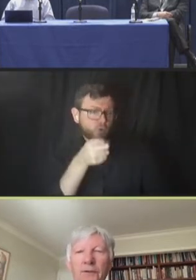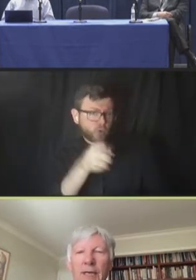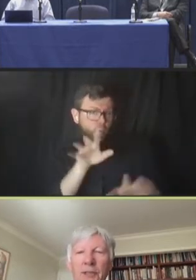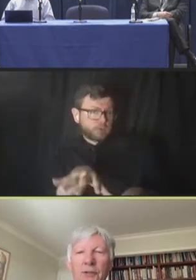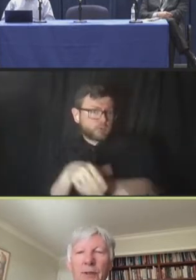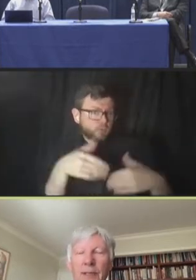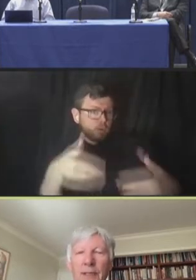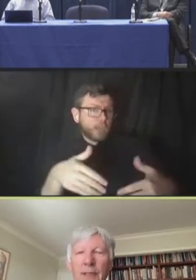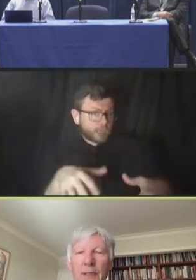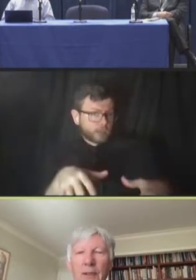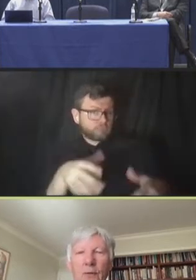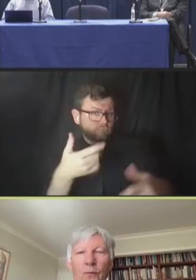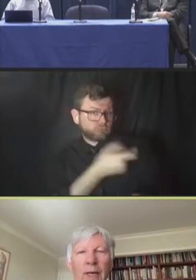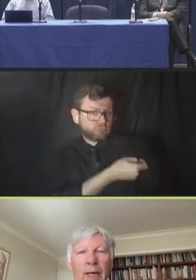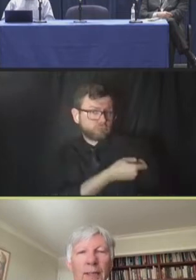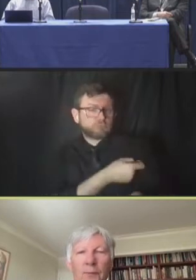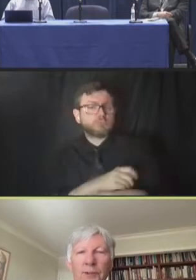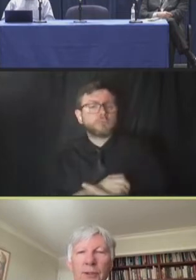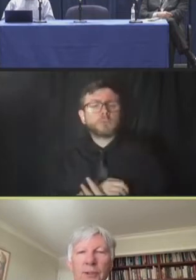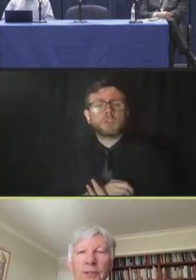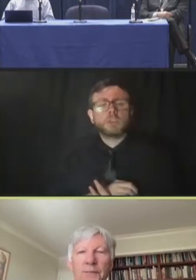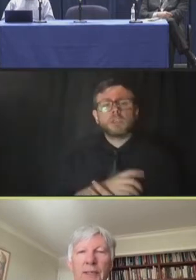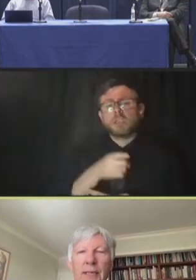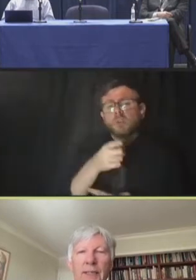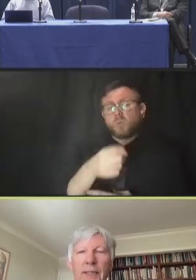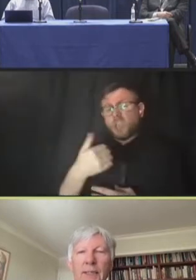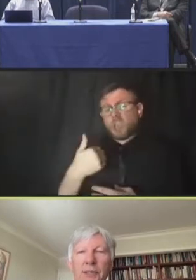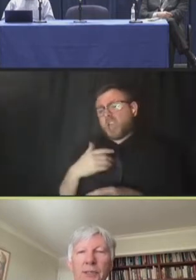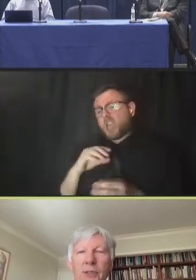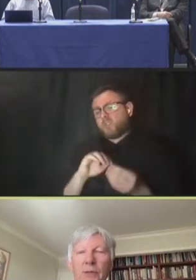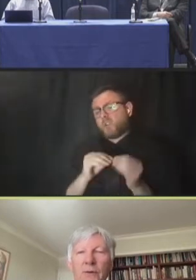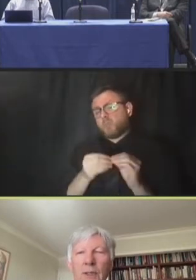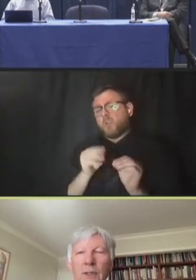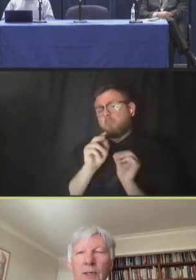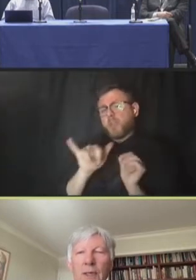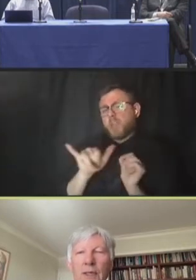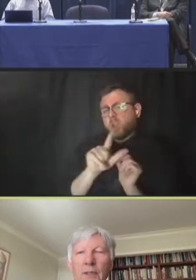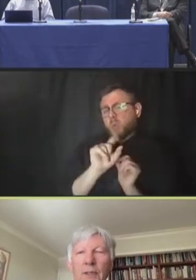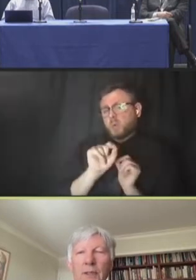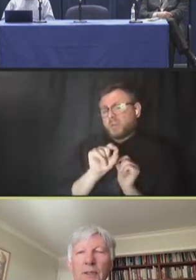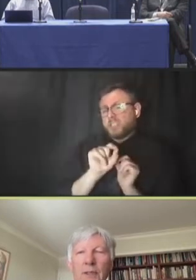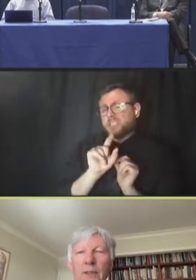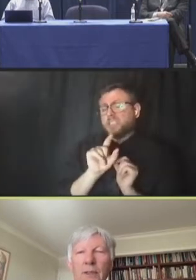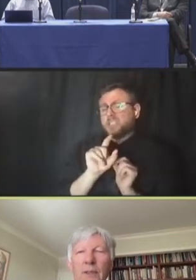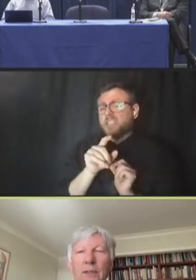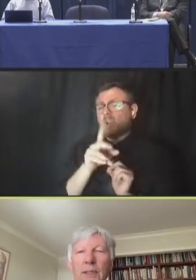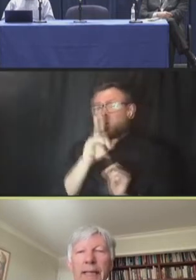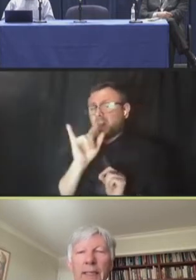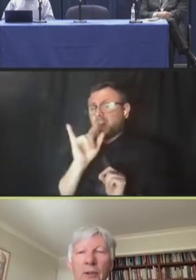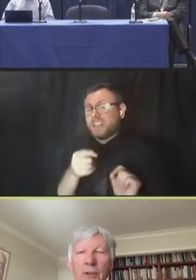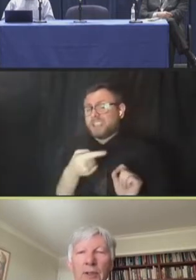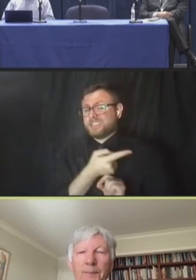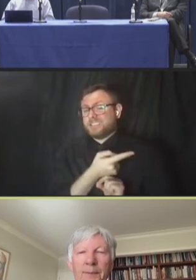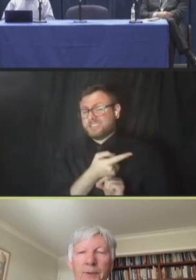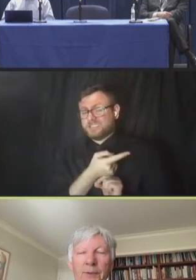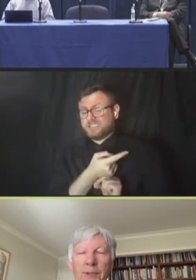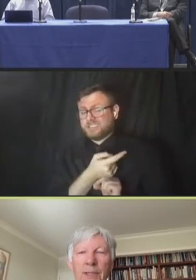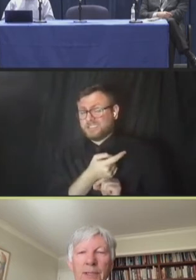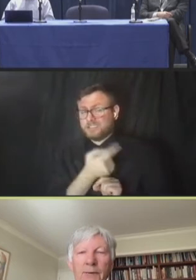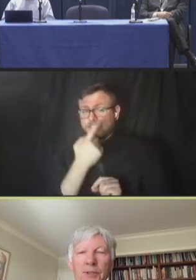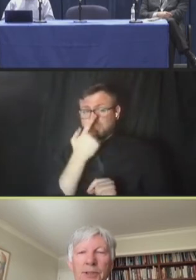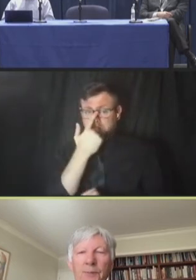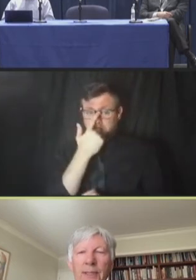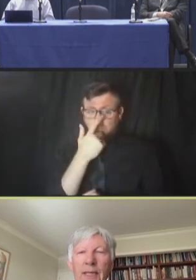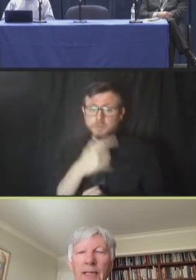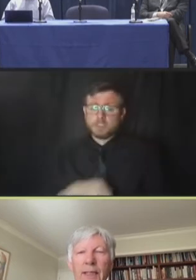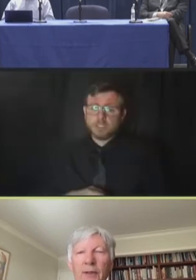of 2020, we got numbers that looked something like this. So the likelihood that people said